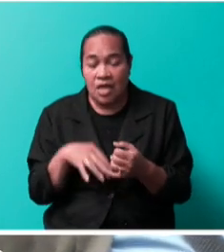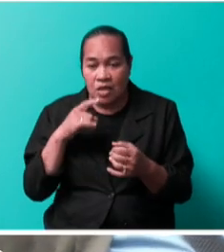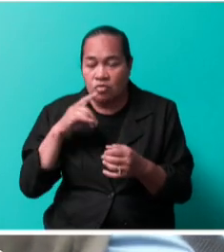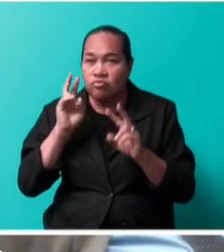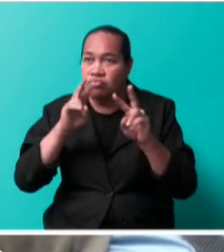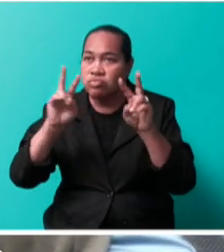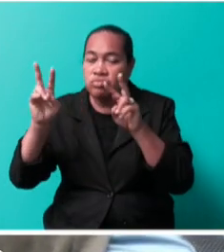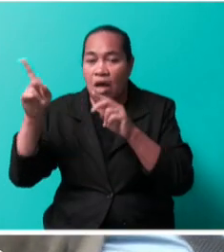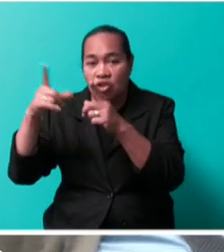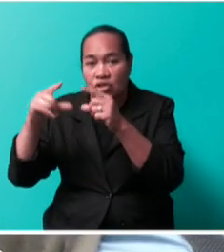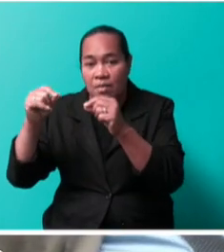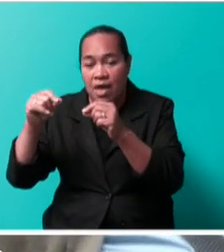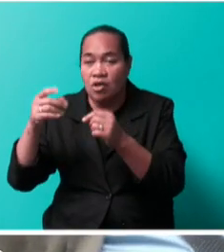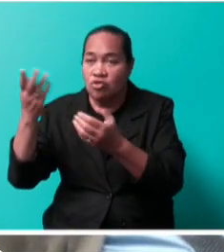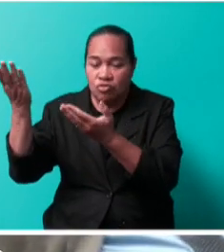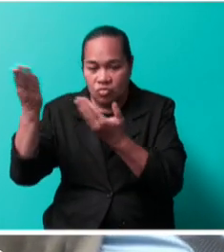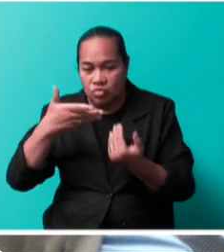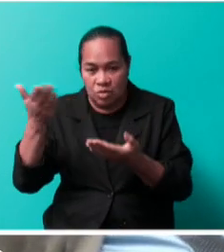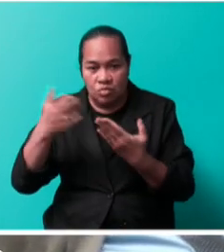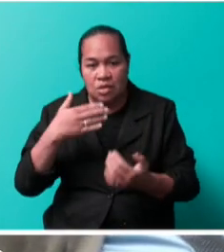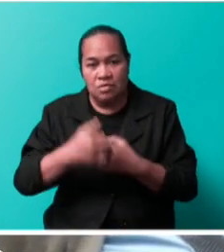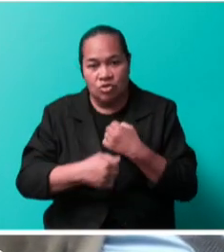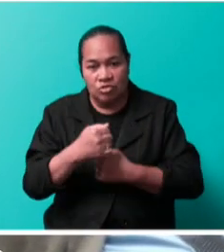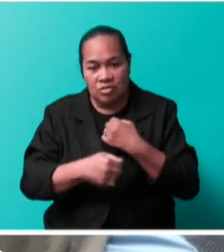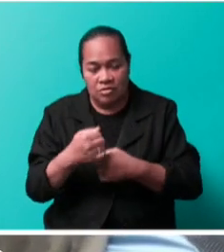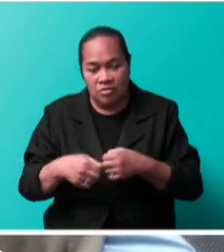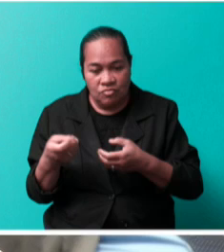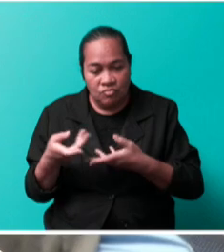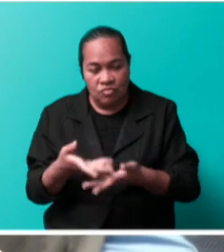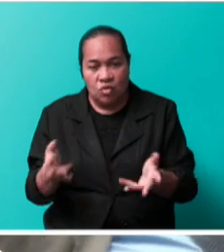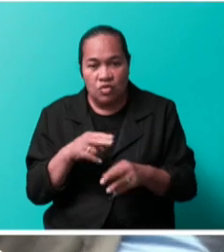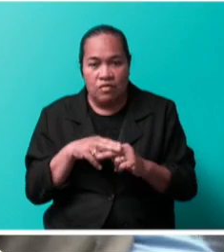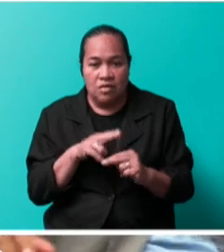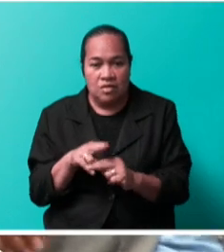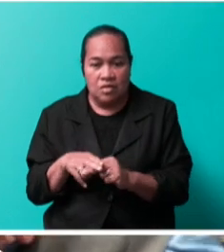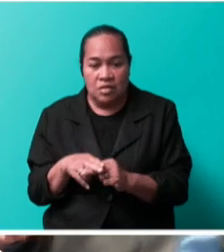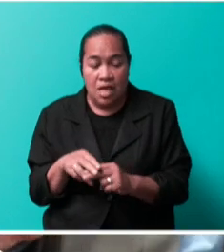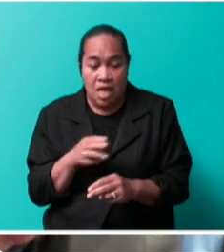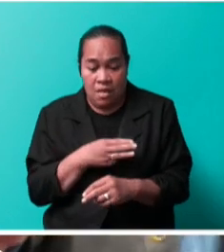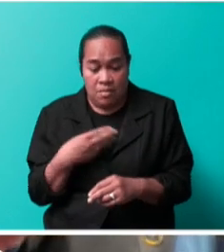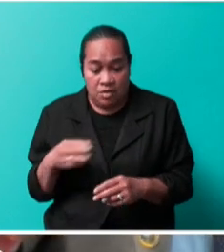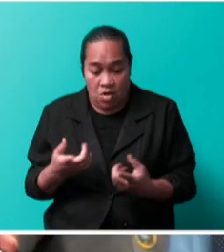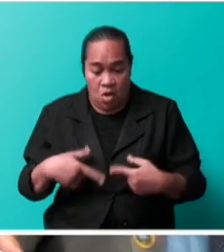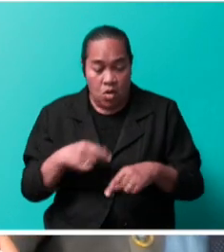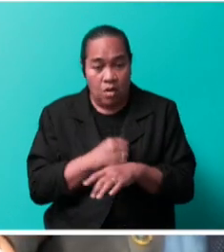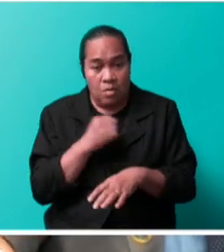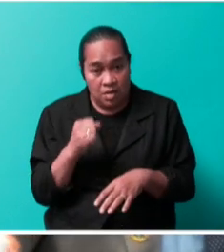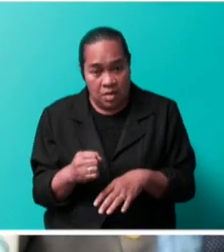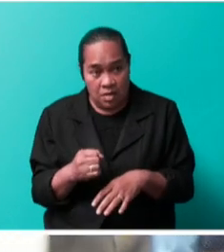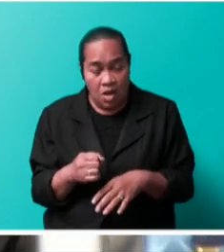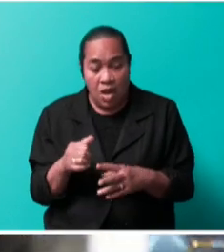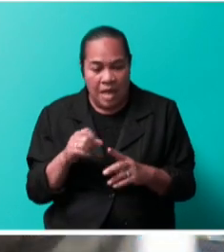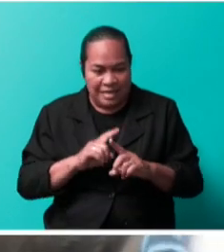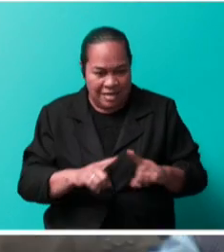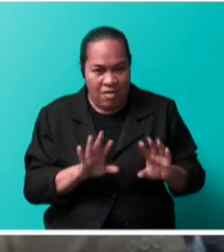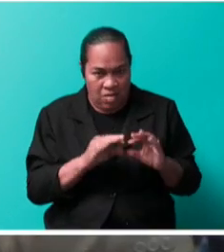approved equipment and machinery. And the Ministry of Local Government, as the executing agency